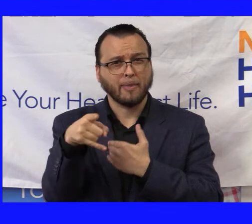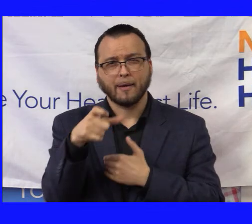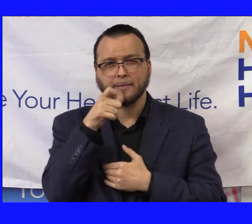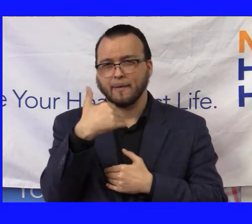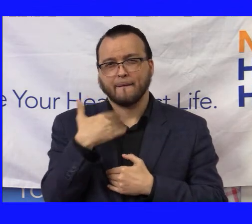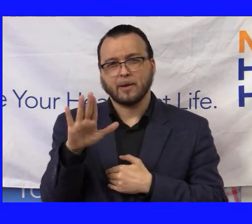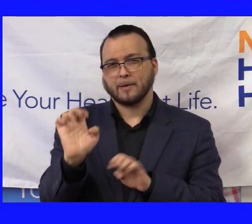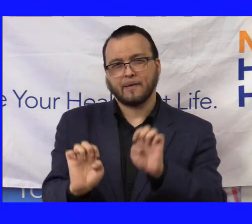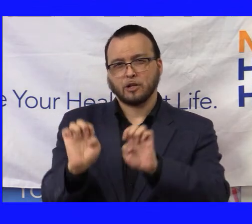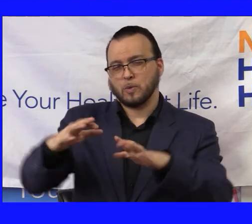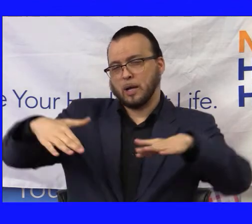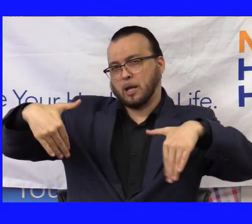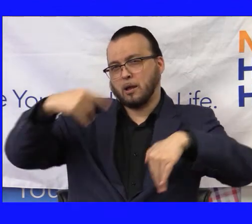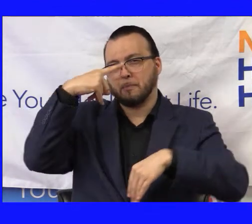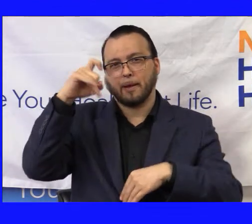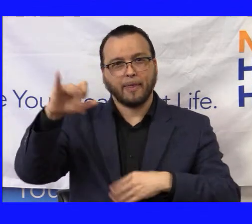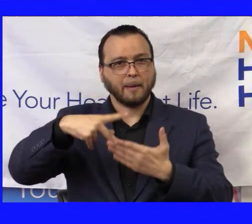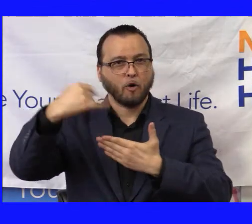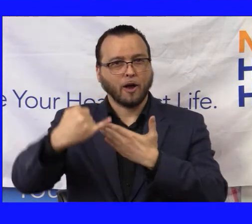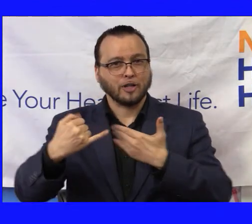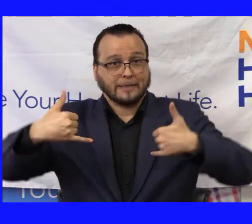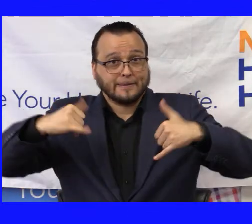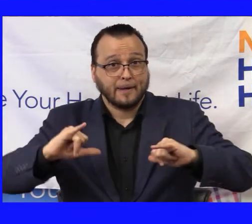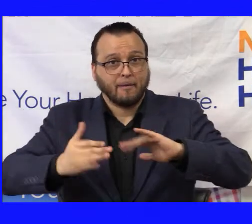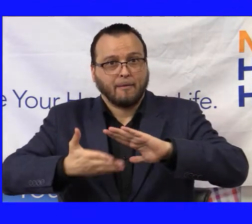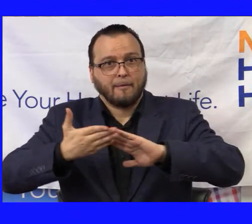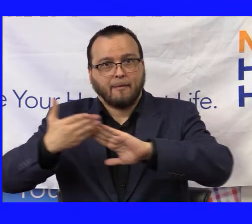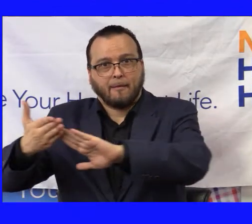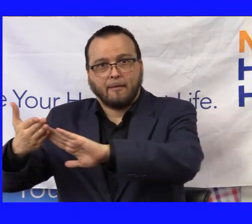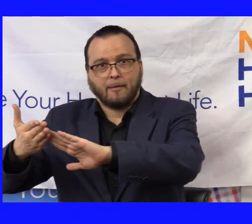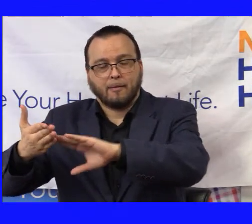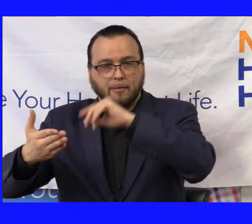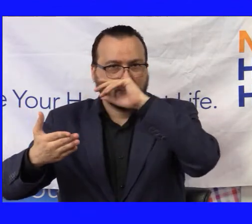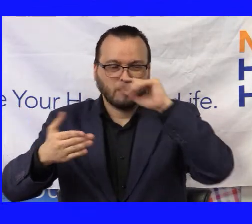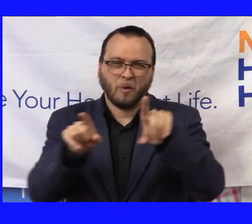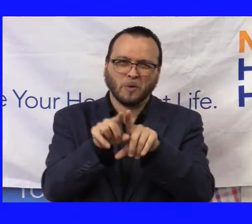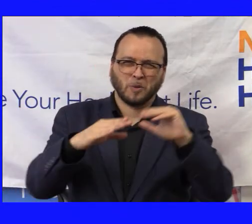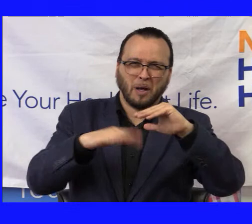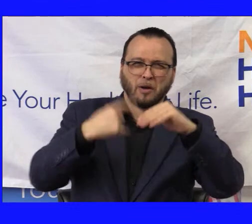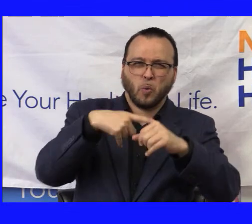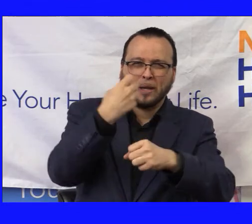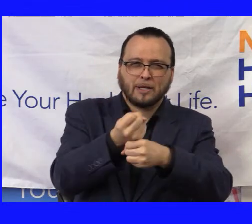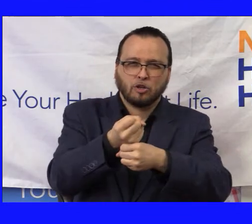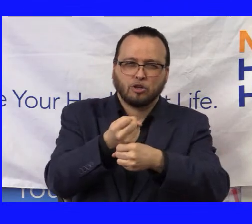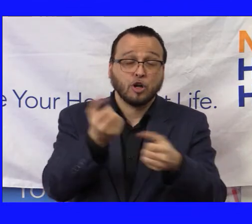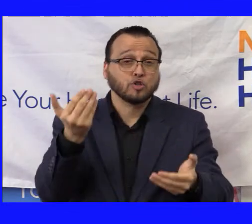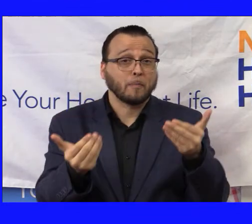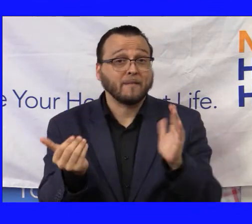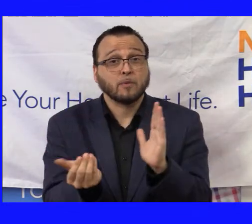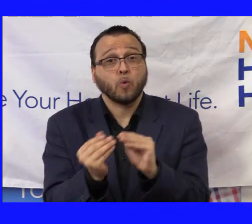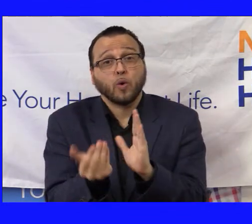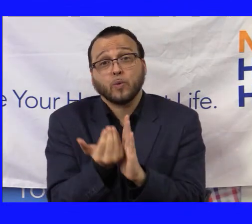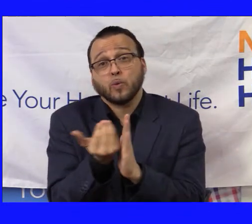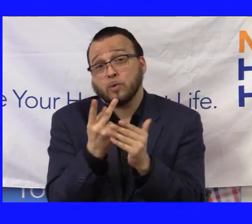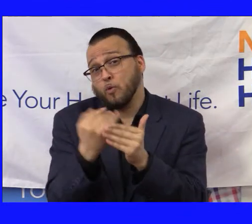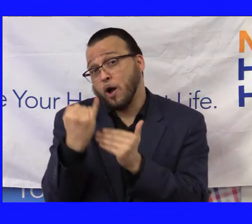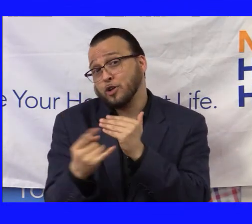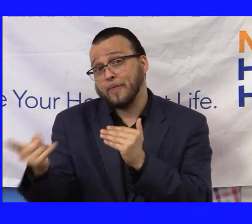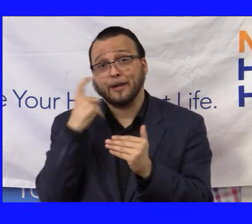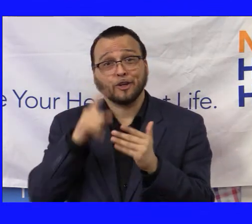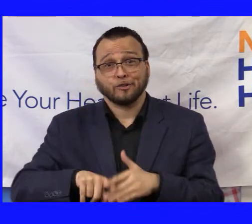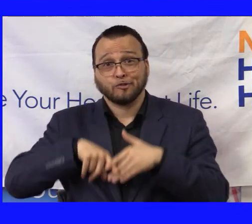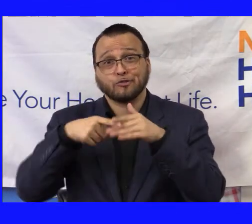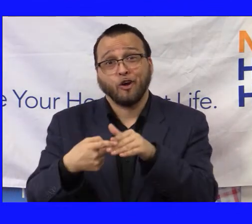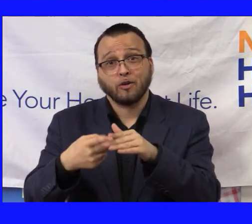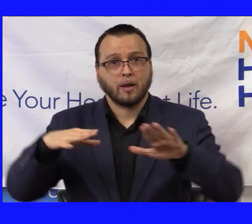have its evaluation in yet because the project is underway and it's less than a year. So there could be newer projects that they're just starting